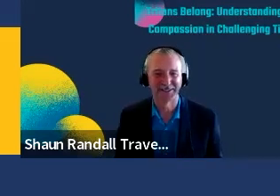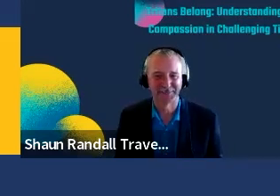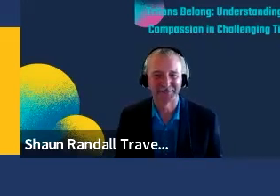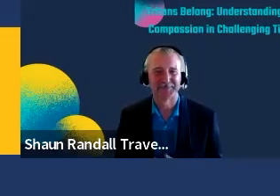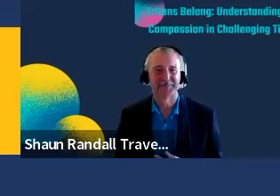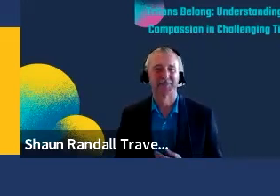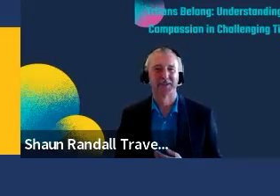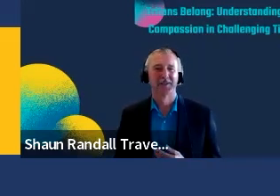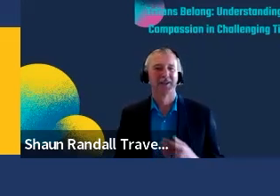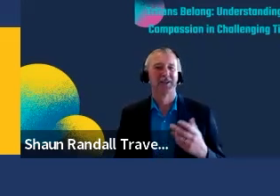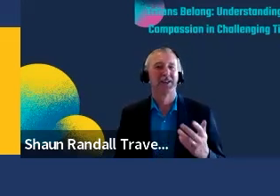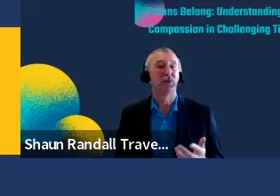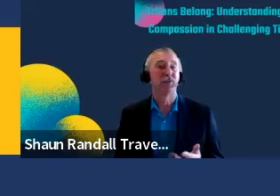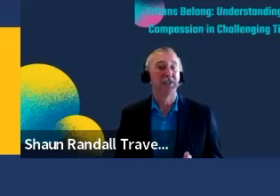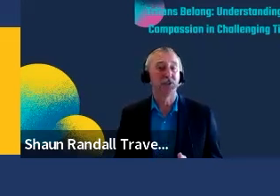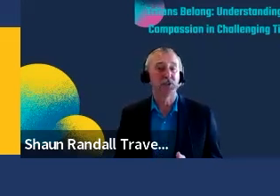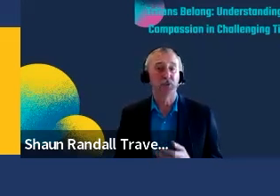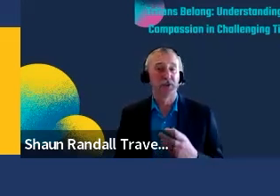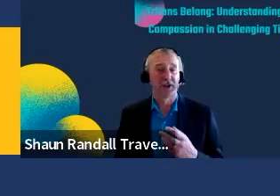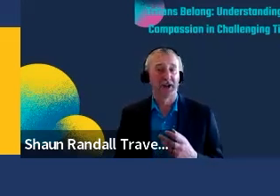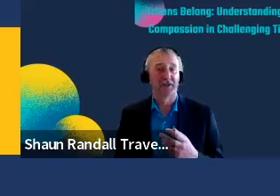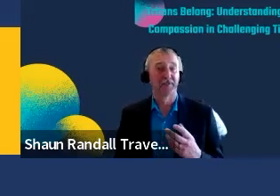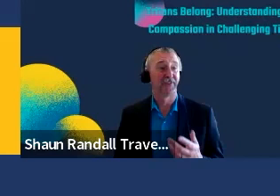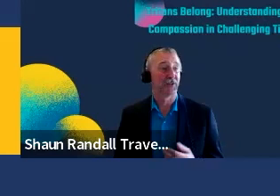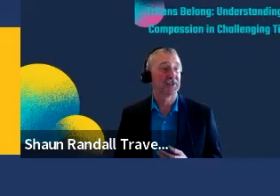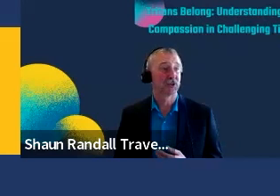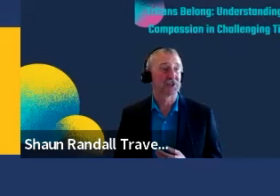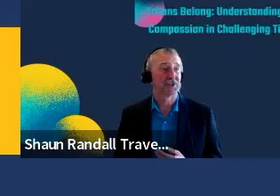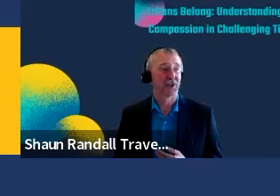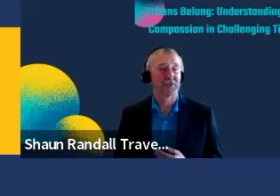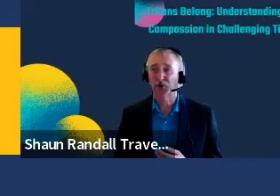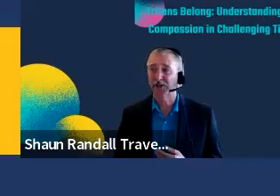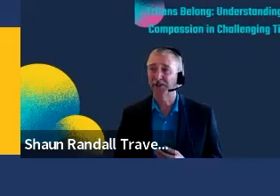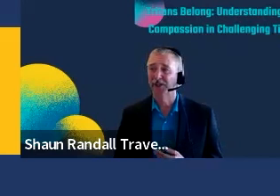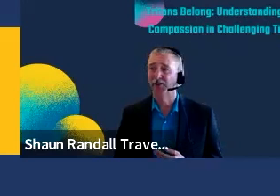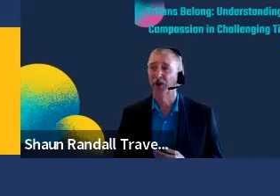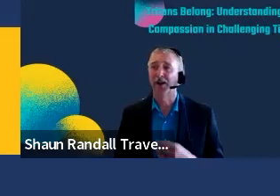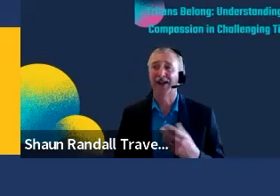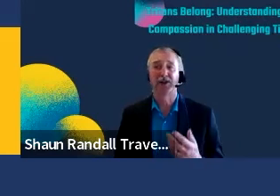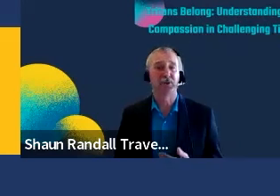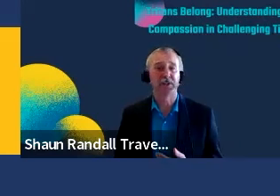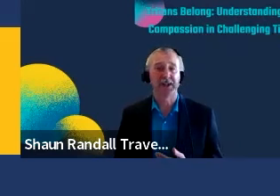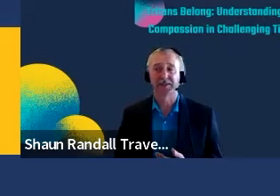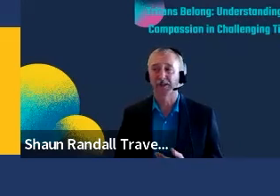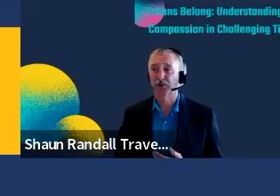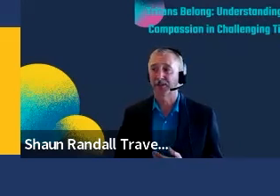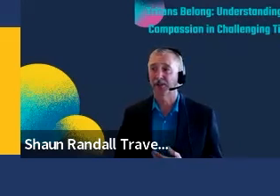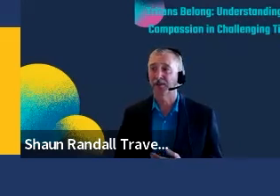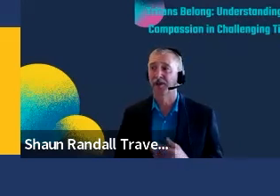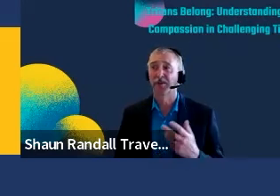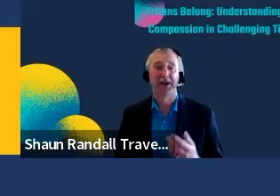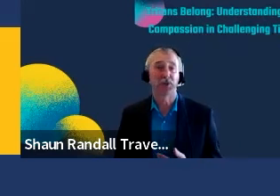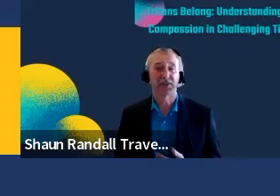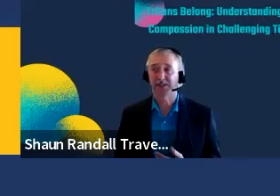already. If you need to follow the instructions on the screen regarding how to view the ASL